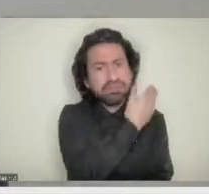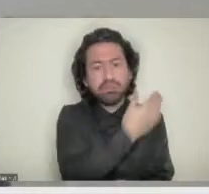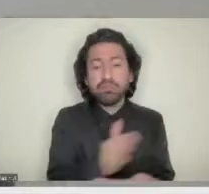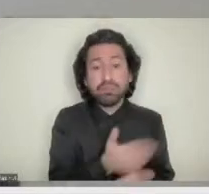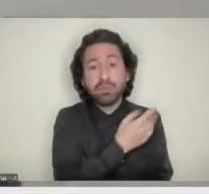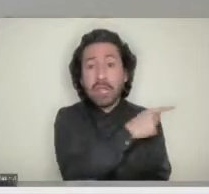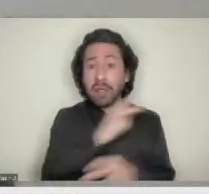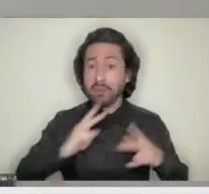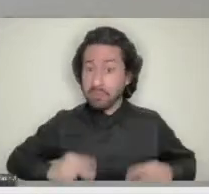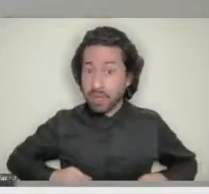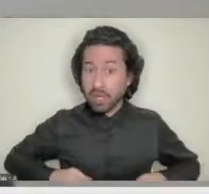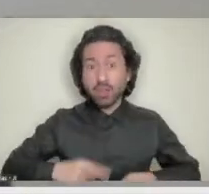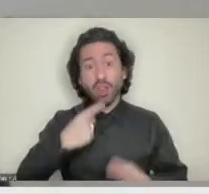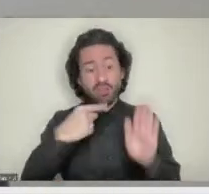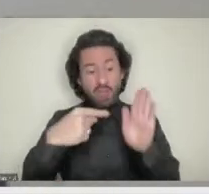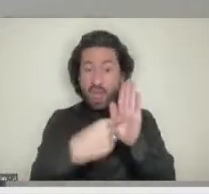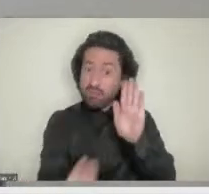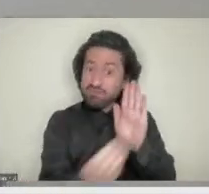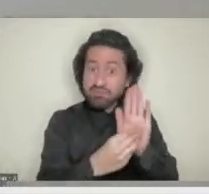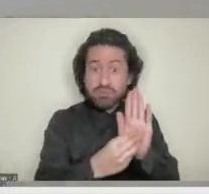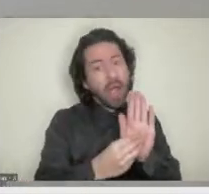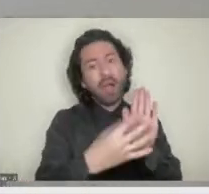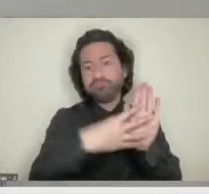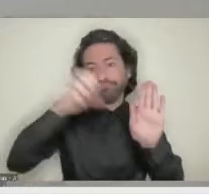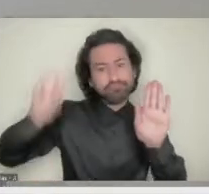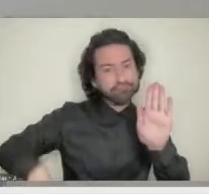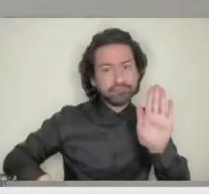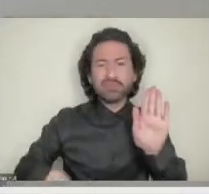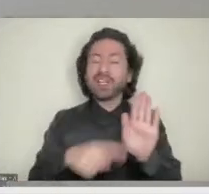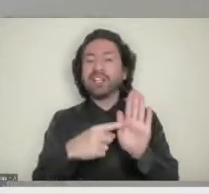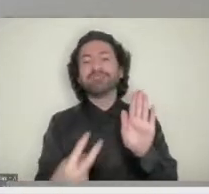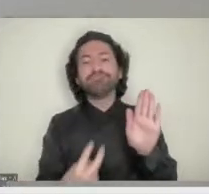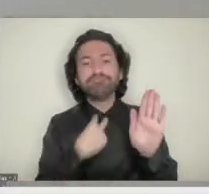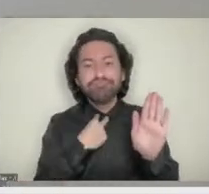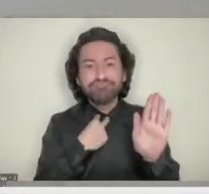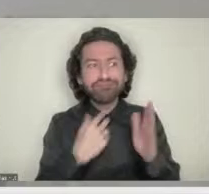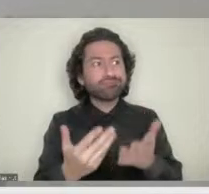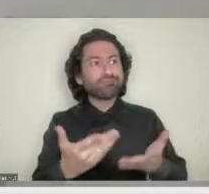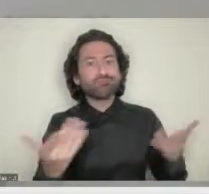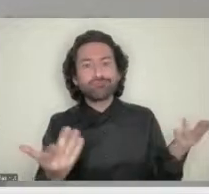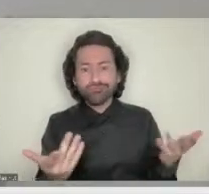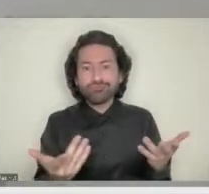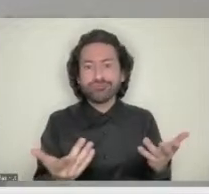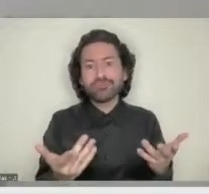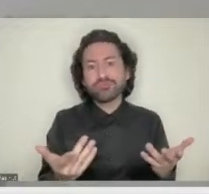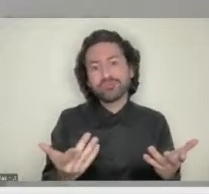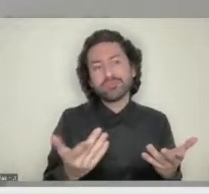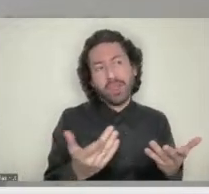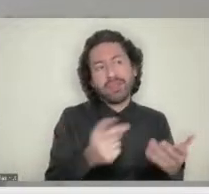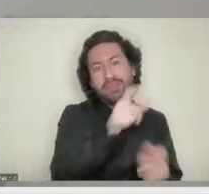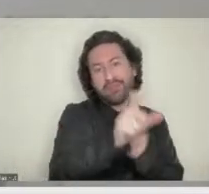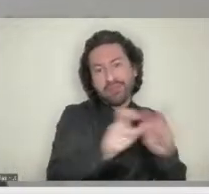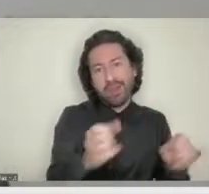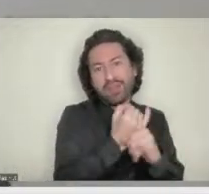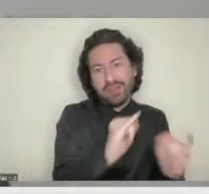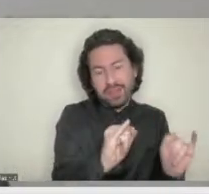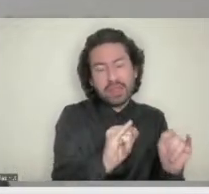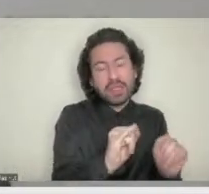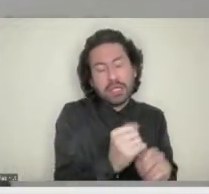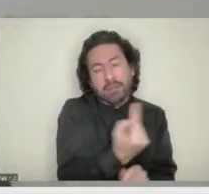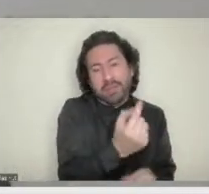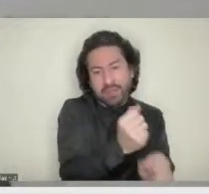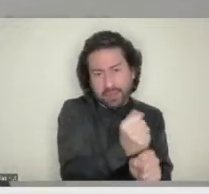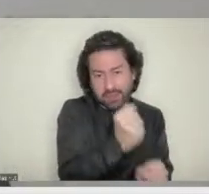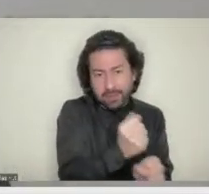them, and rapidly Congress repealed the rule. It was a failed attempt on the part